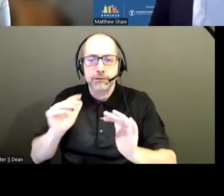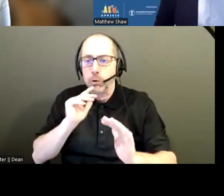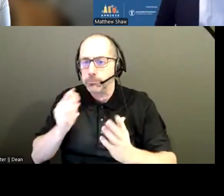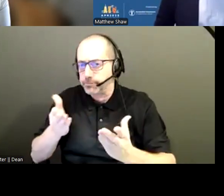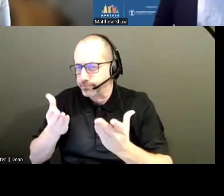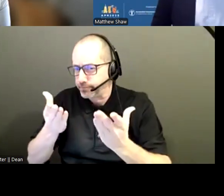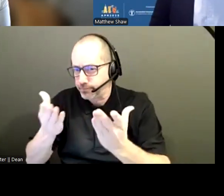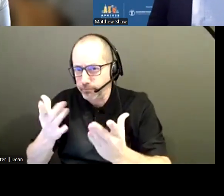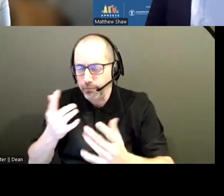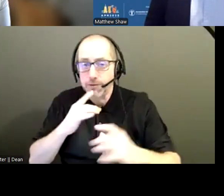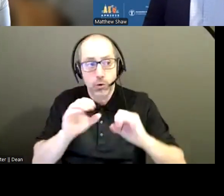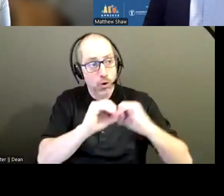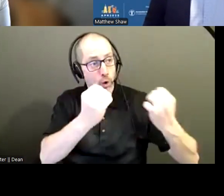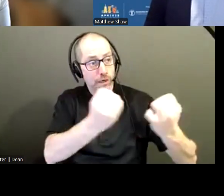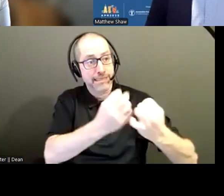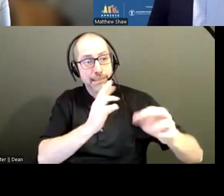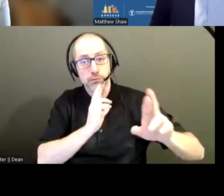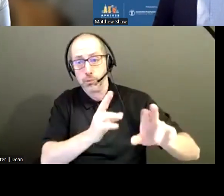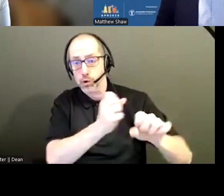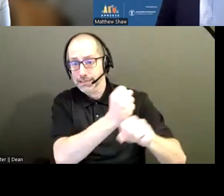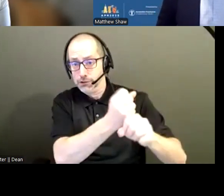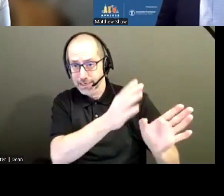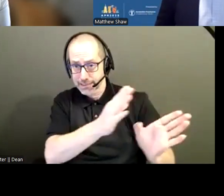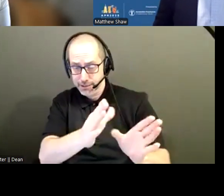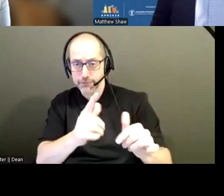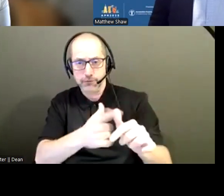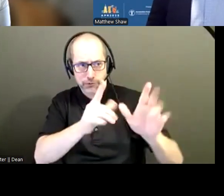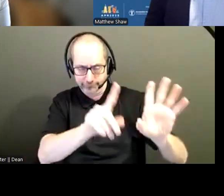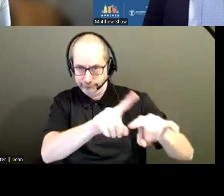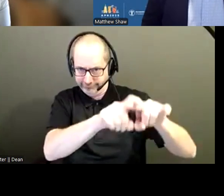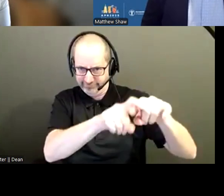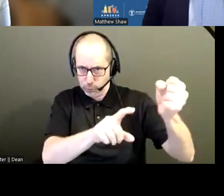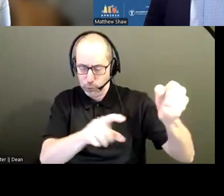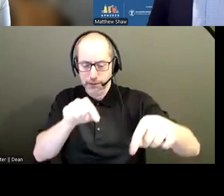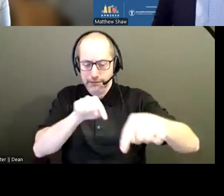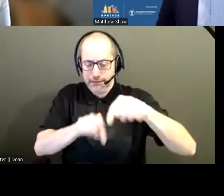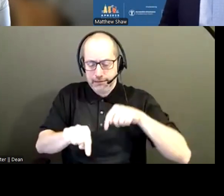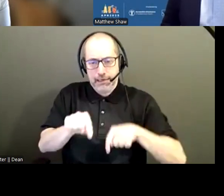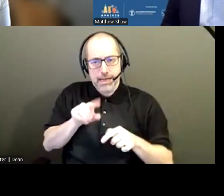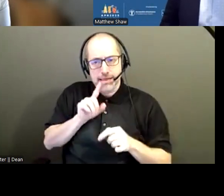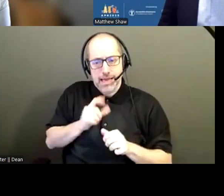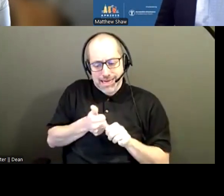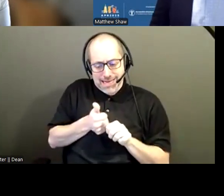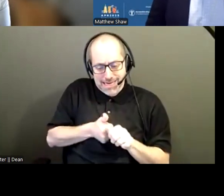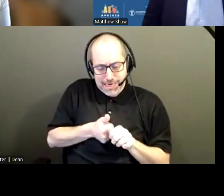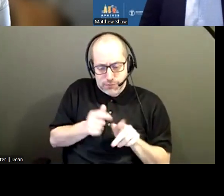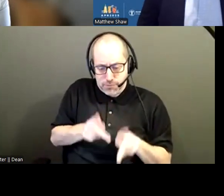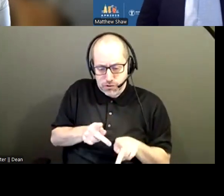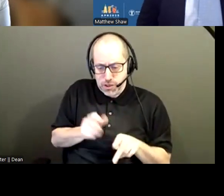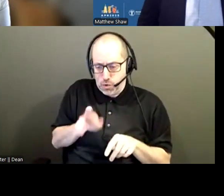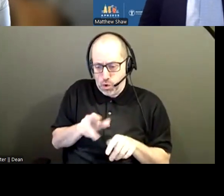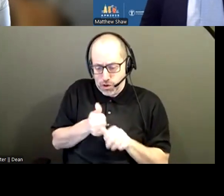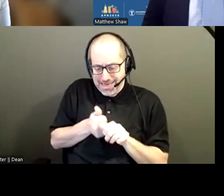strategy would be to look at your data collection from an individual or a team or